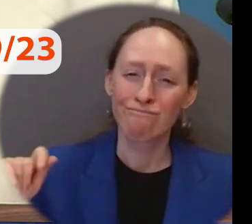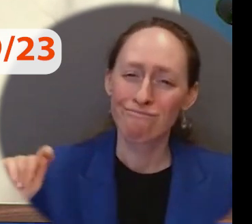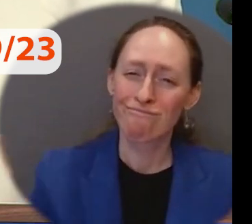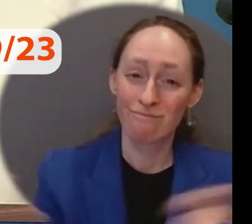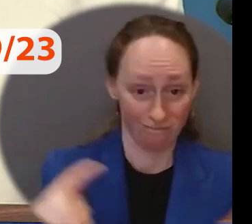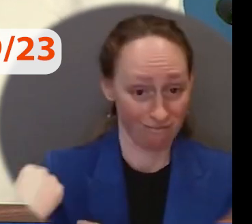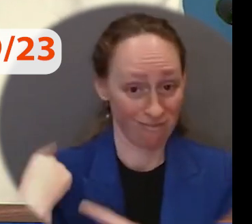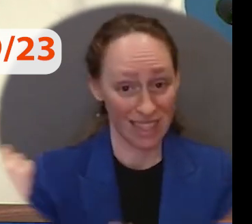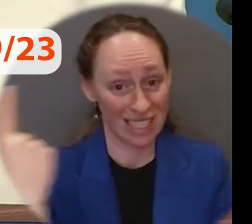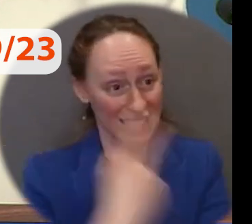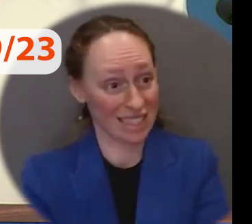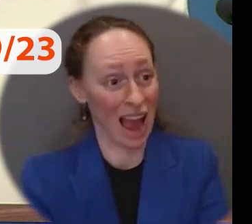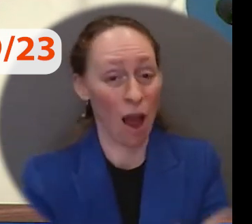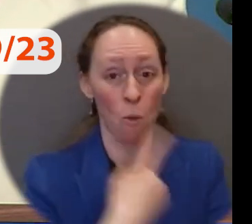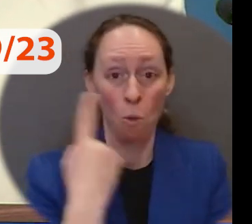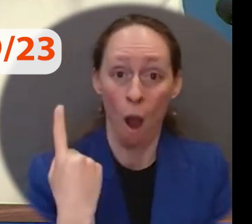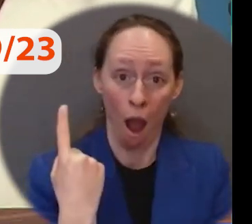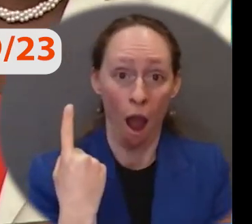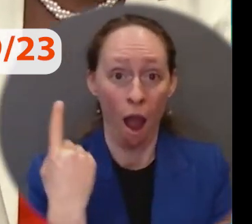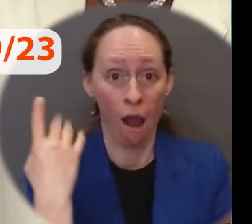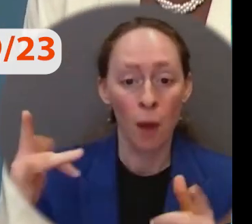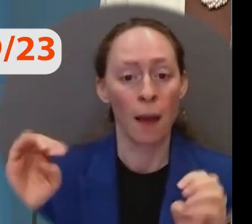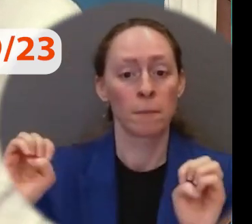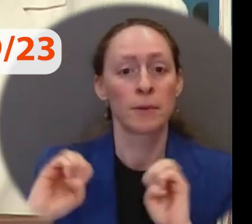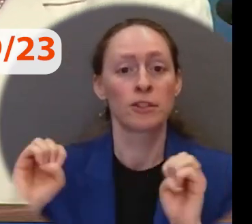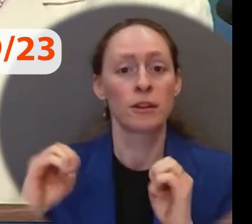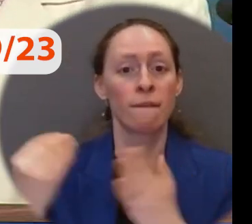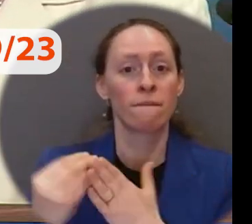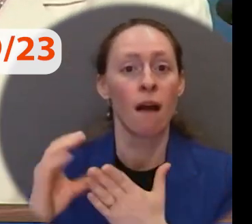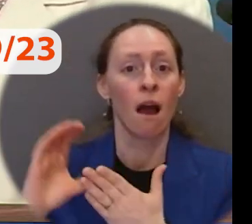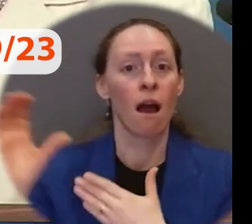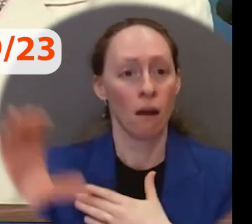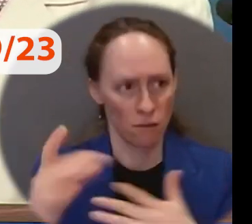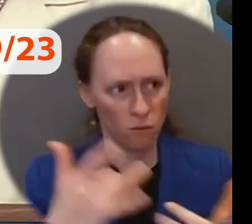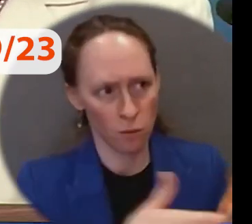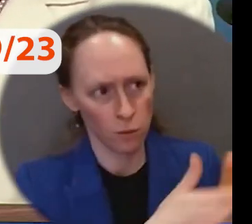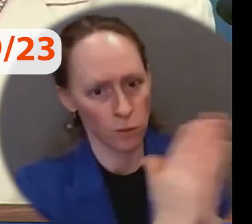legislation, and he took this very seriously. And we think that we're headed in the right direction.